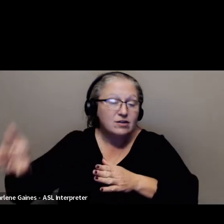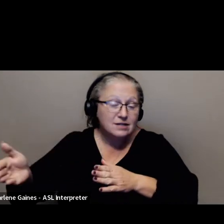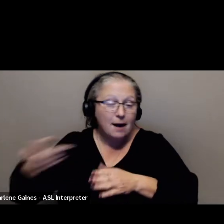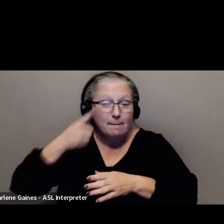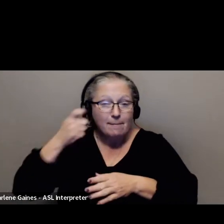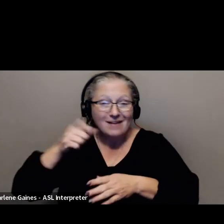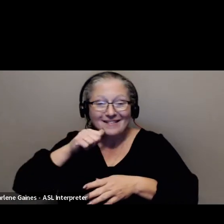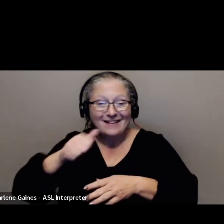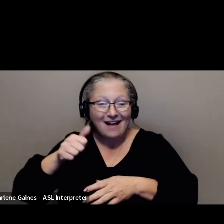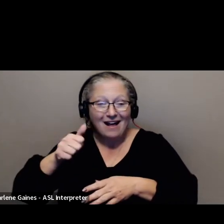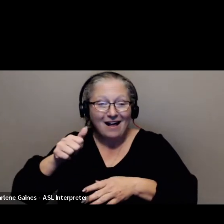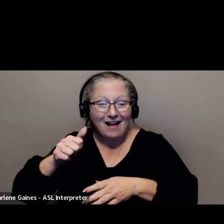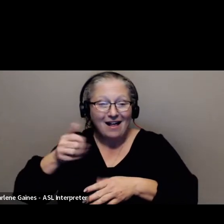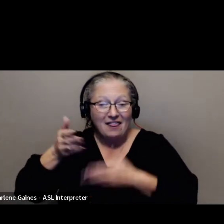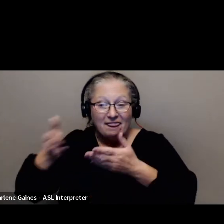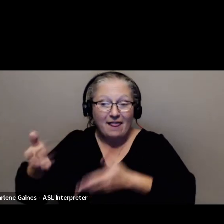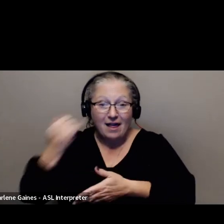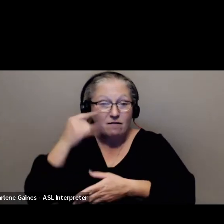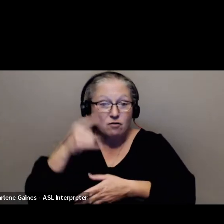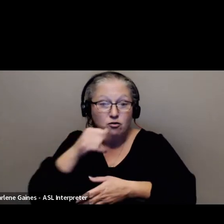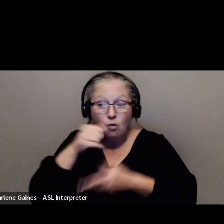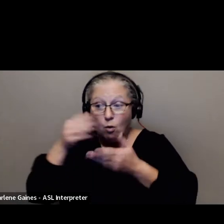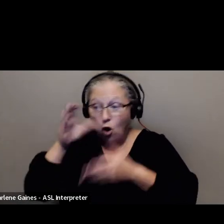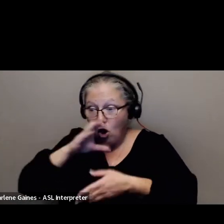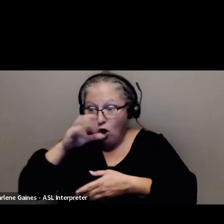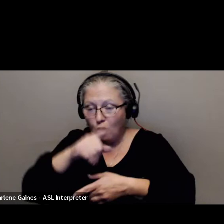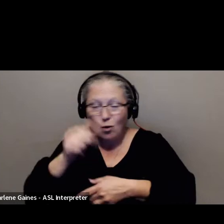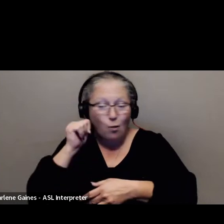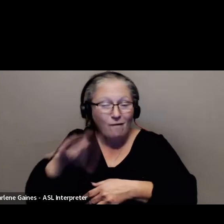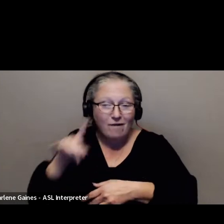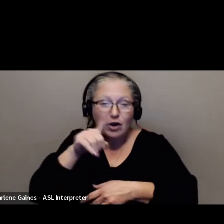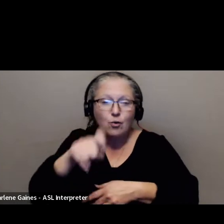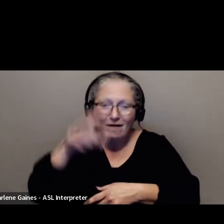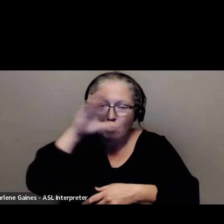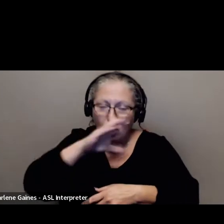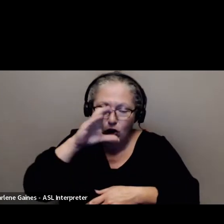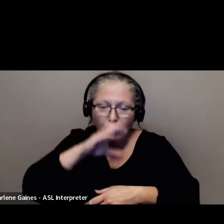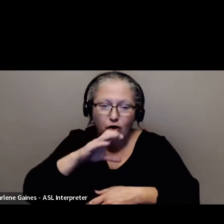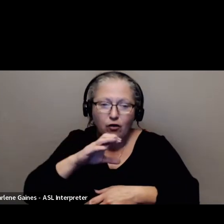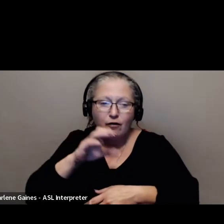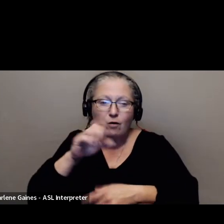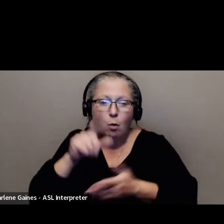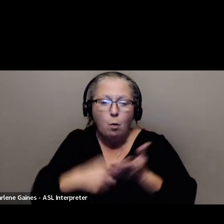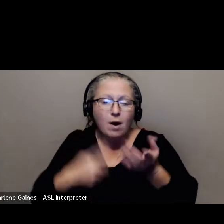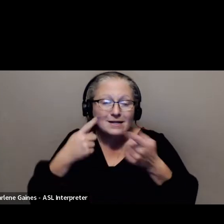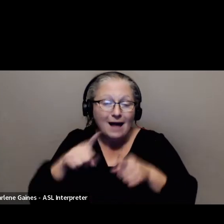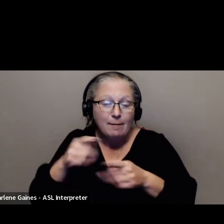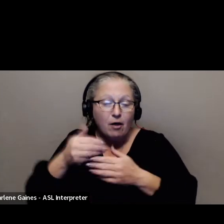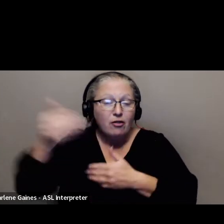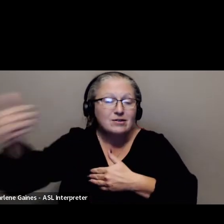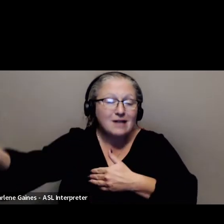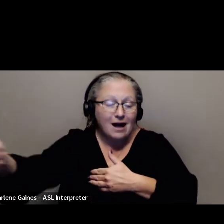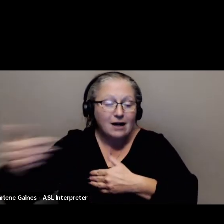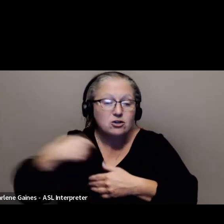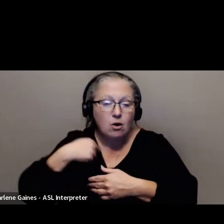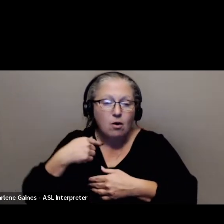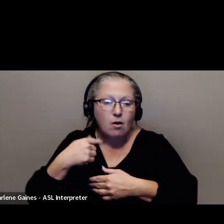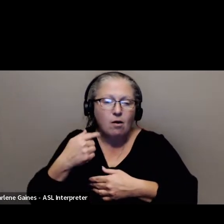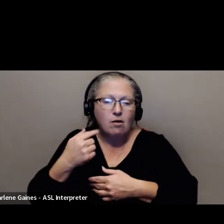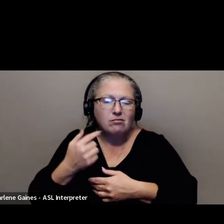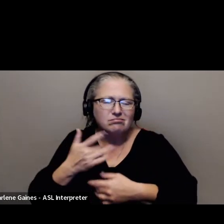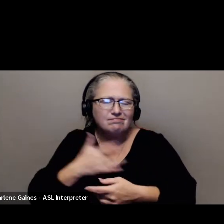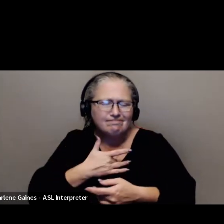it's not even there, if you don't even look for it, you're not going to find it. You have to look for the news that's happening on the other side. So I feel for you,